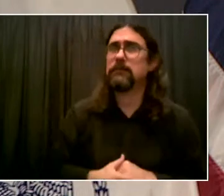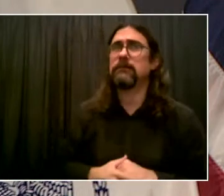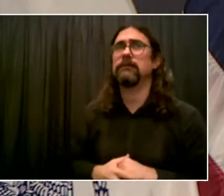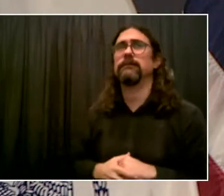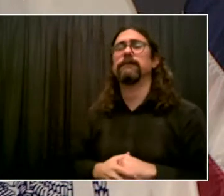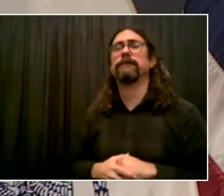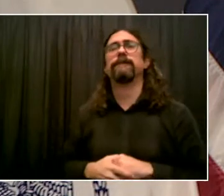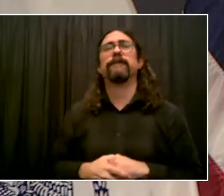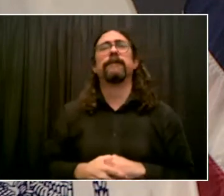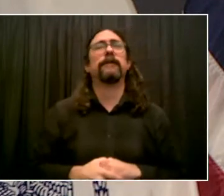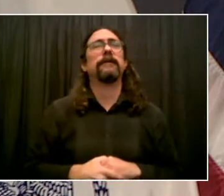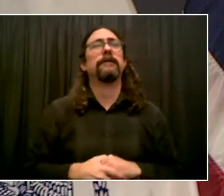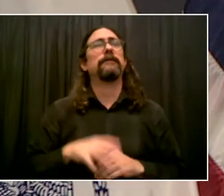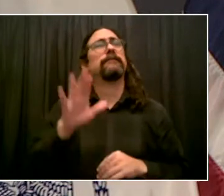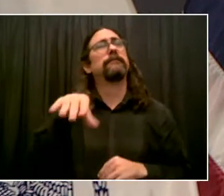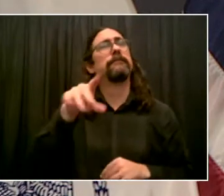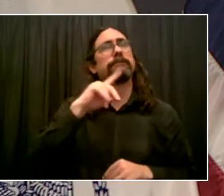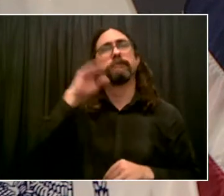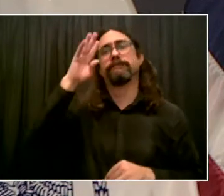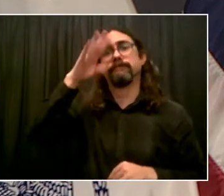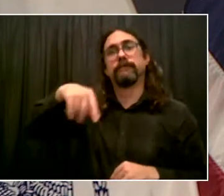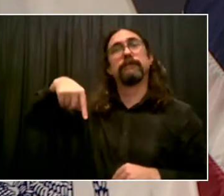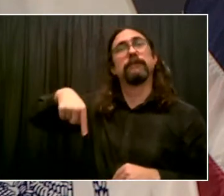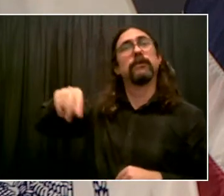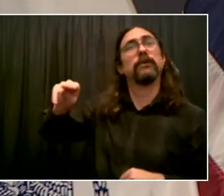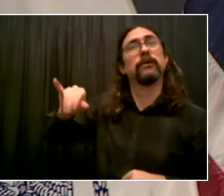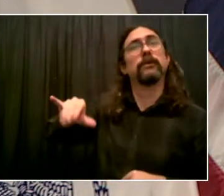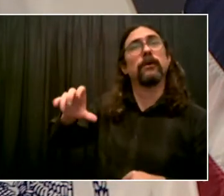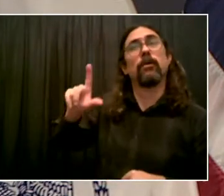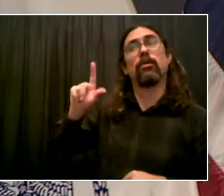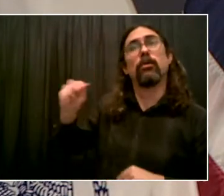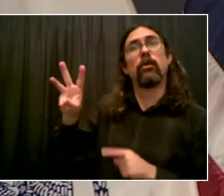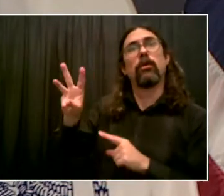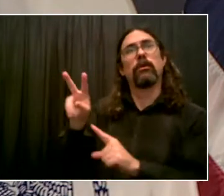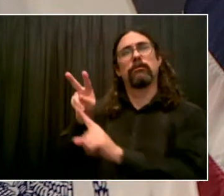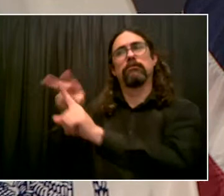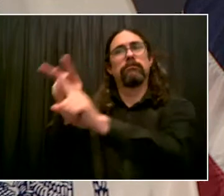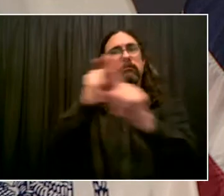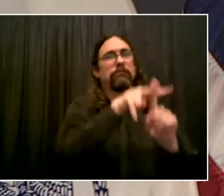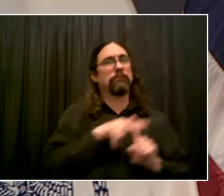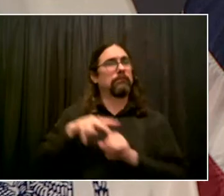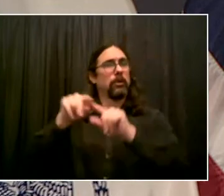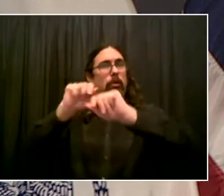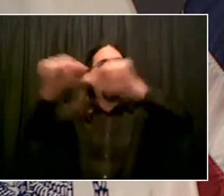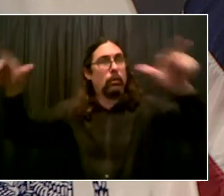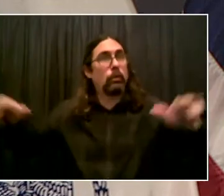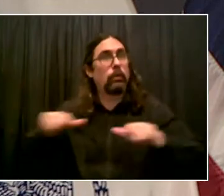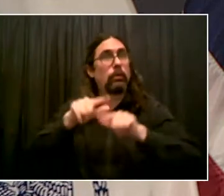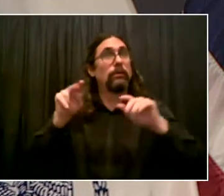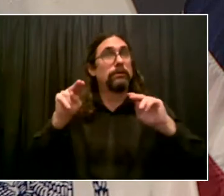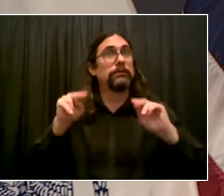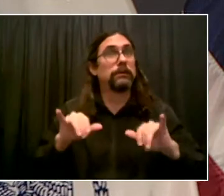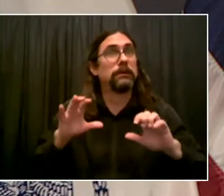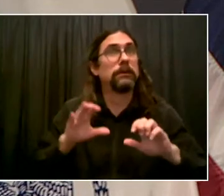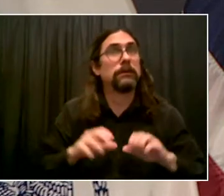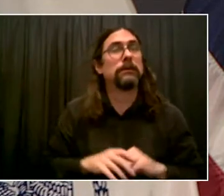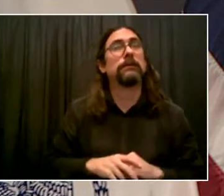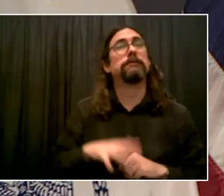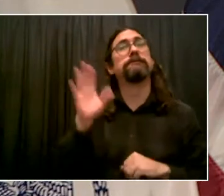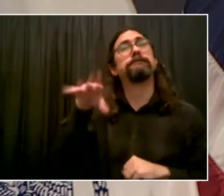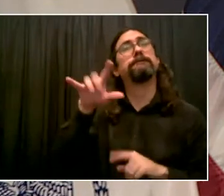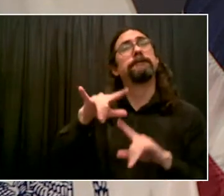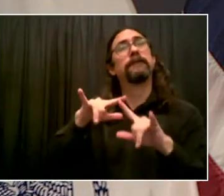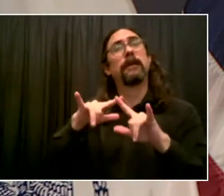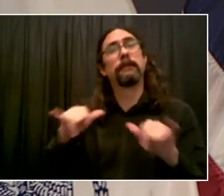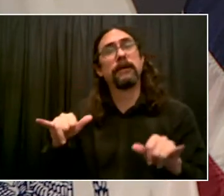adjustments. And we were doing that before the pandemic with our nightlife office, done great work when there were concerns about a specific restaurant,